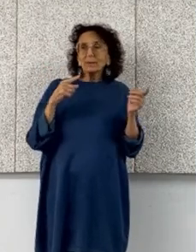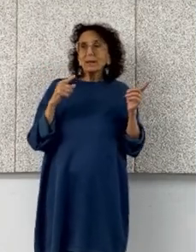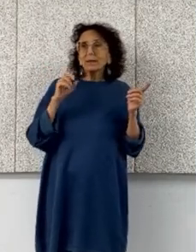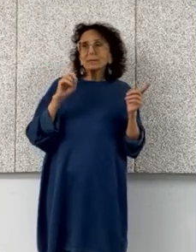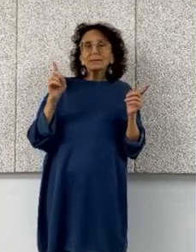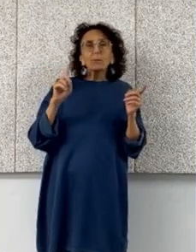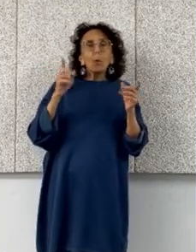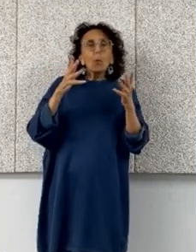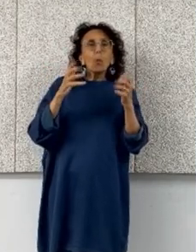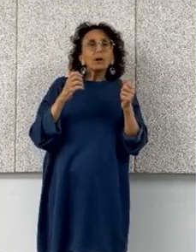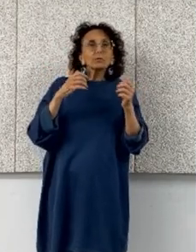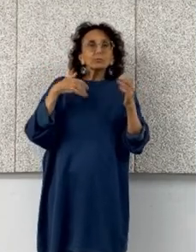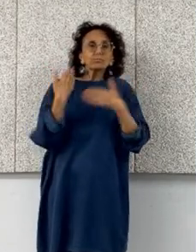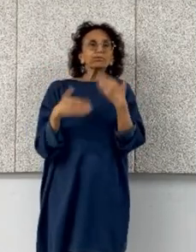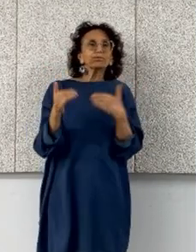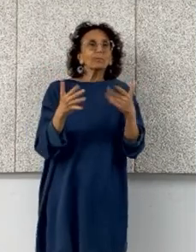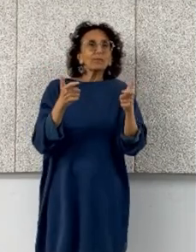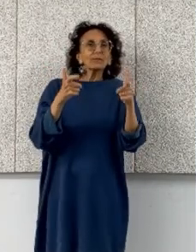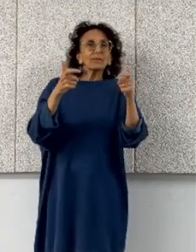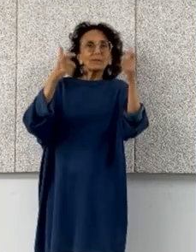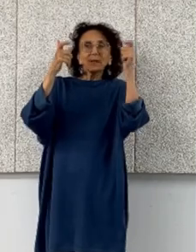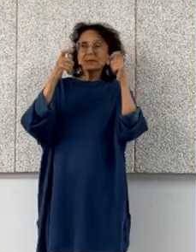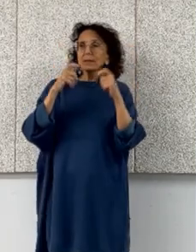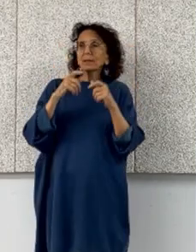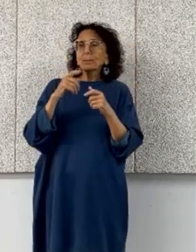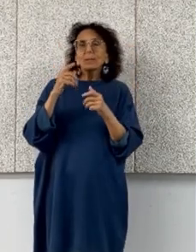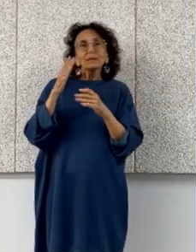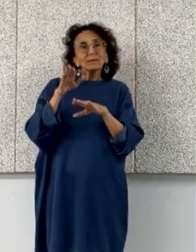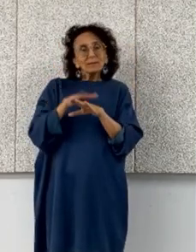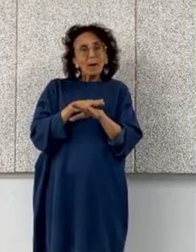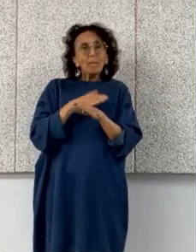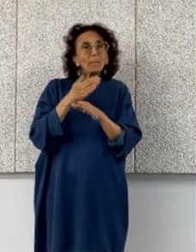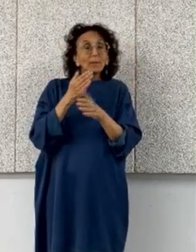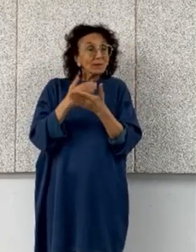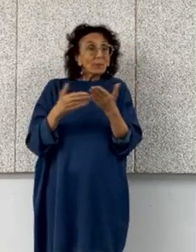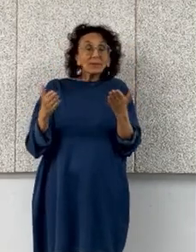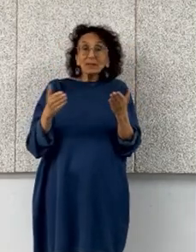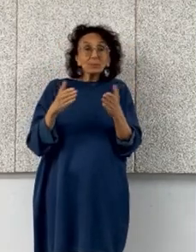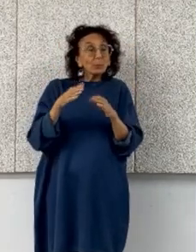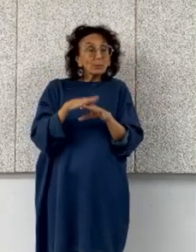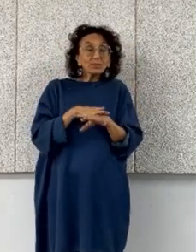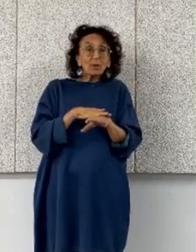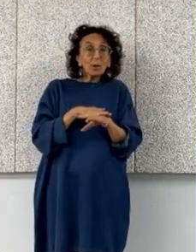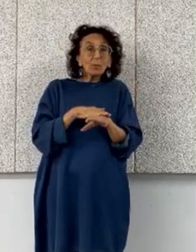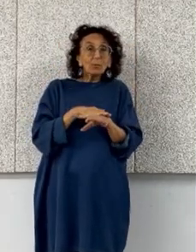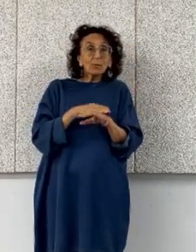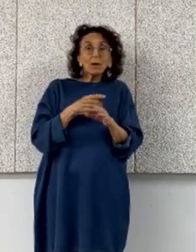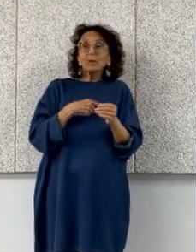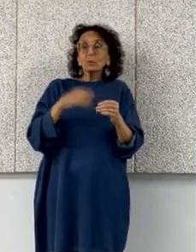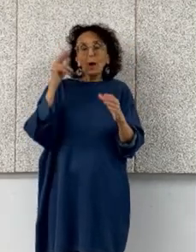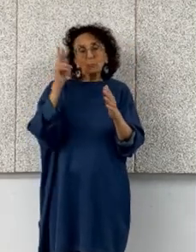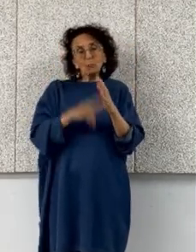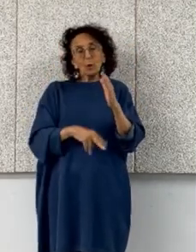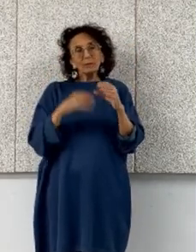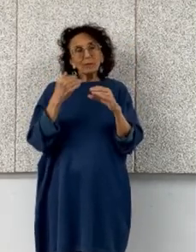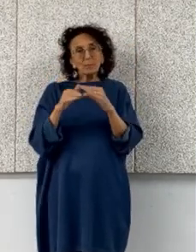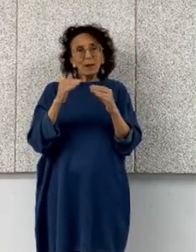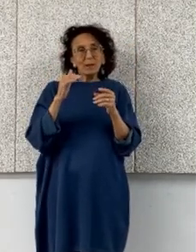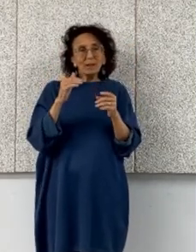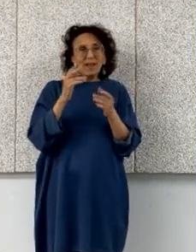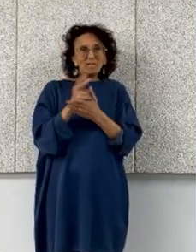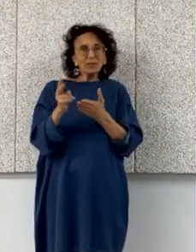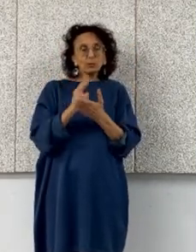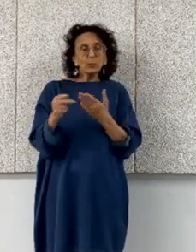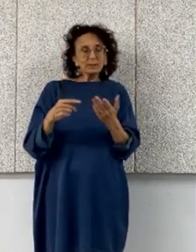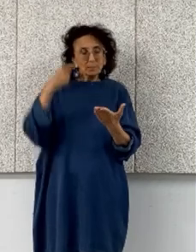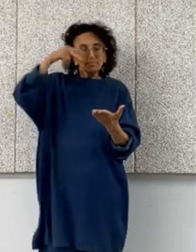move so fast, but some things will take longer, and that's okay. And I open that email about once every